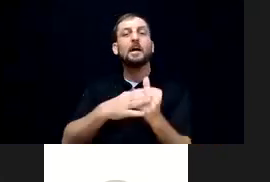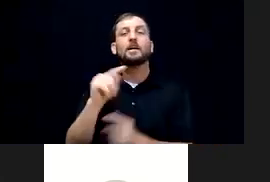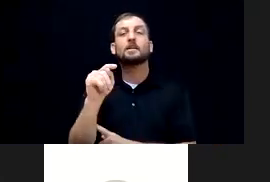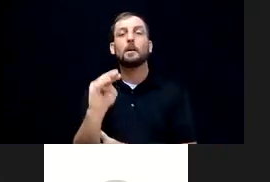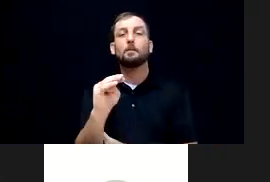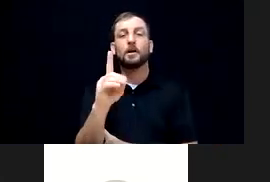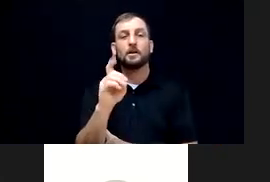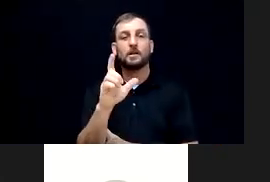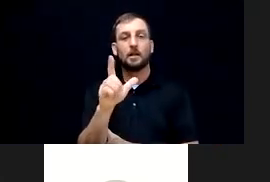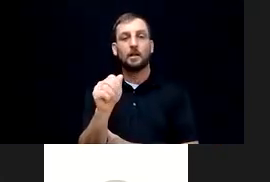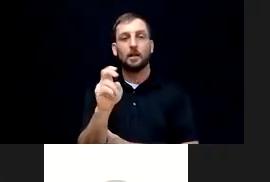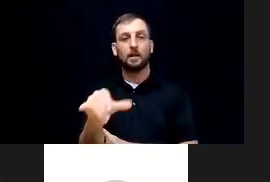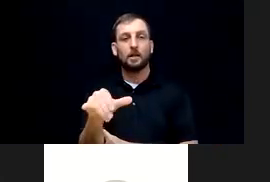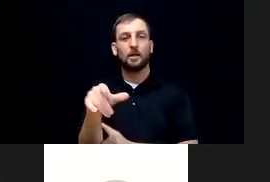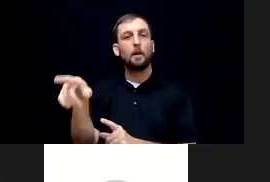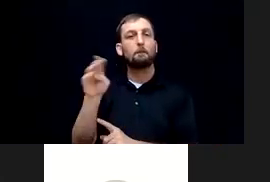at McNeese.